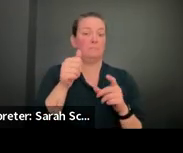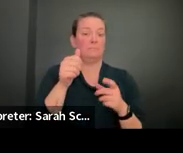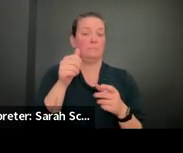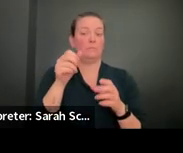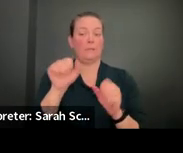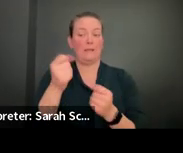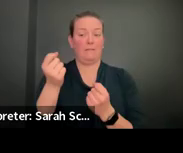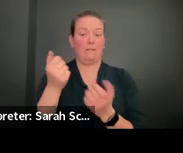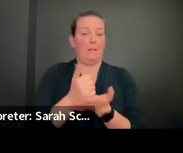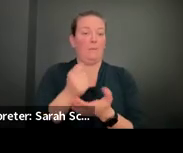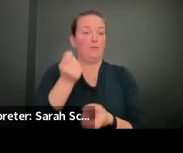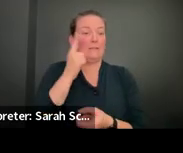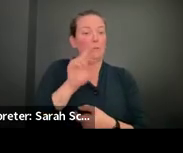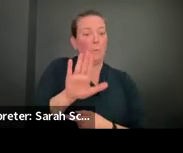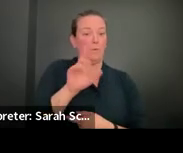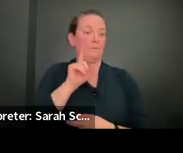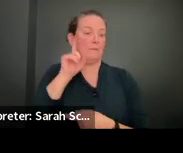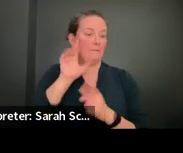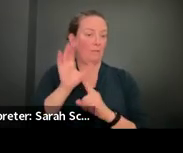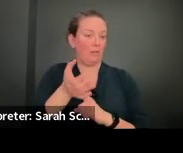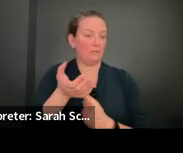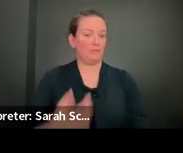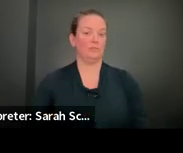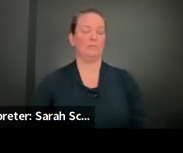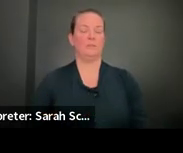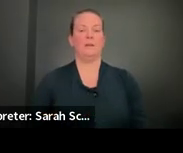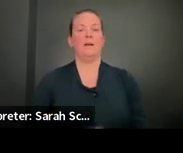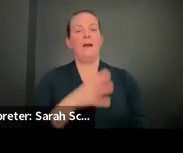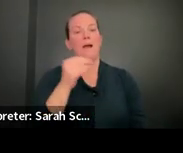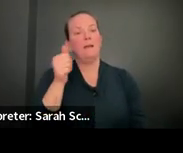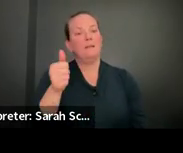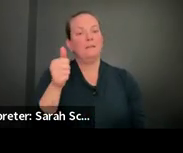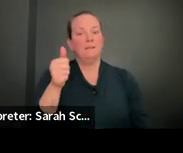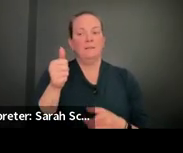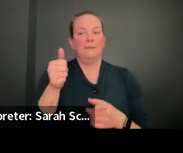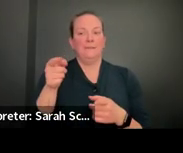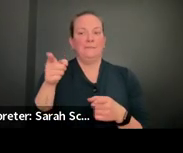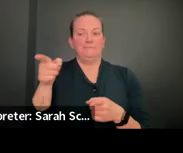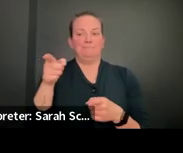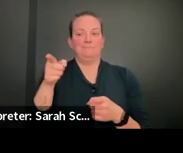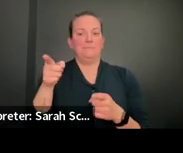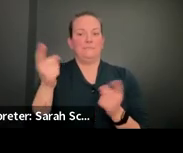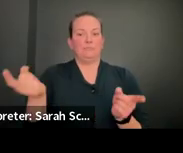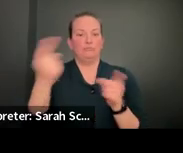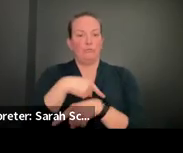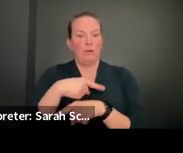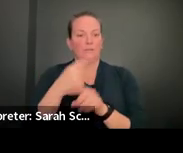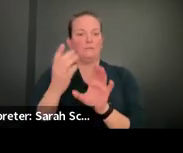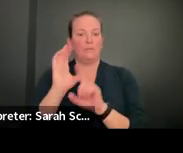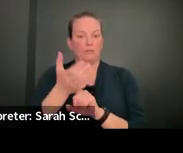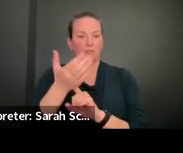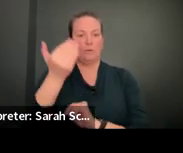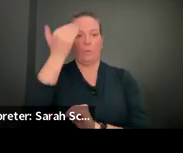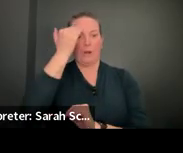culture. Also, it's built cross-cultural awareness and also adaptability and a